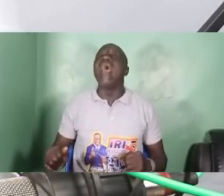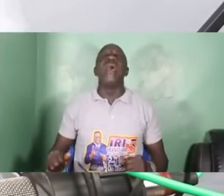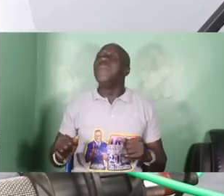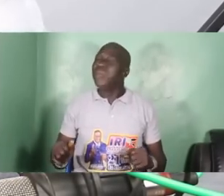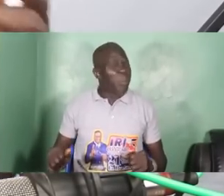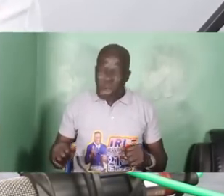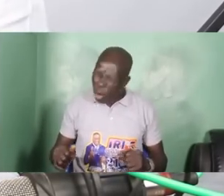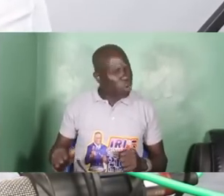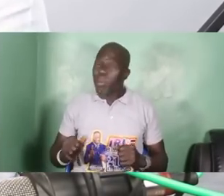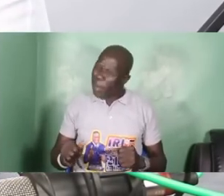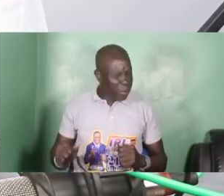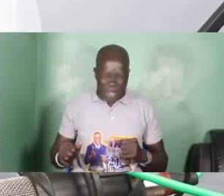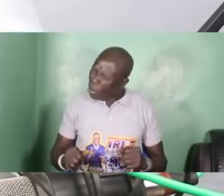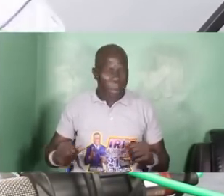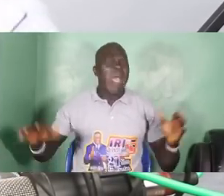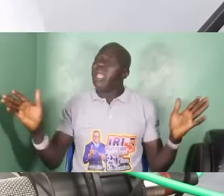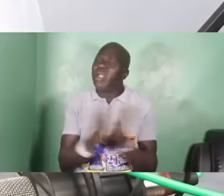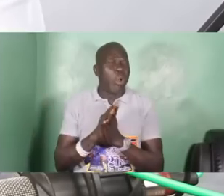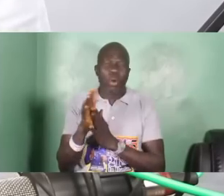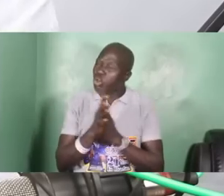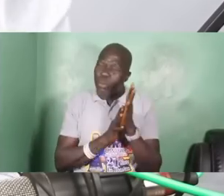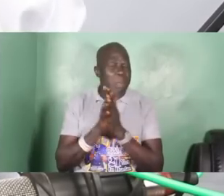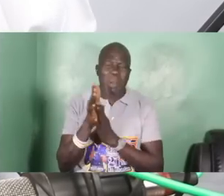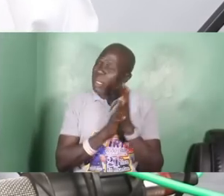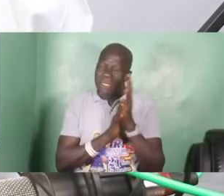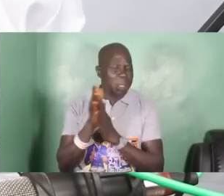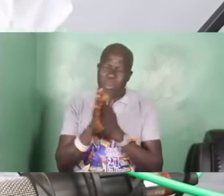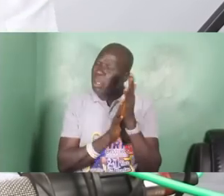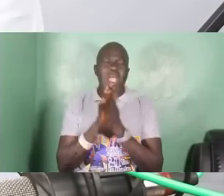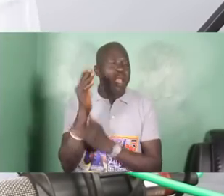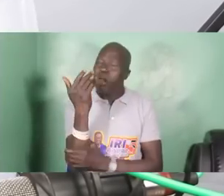Jesus, in Jesus, in Jesus,